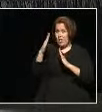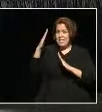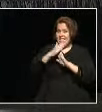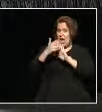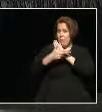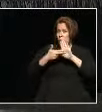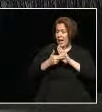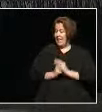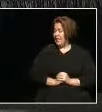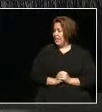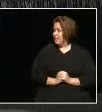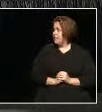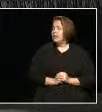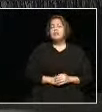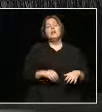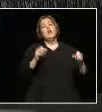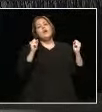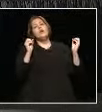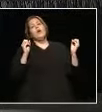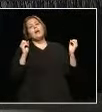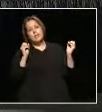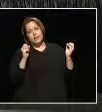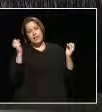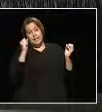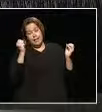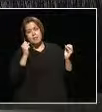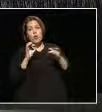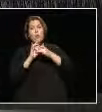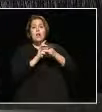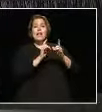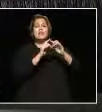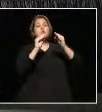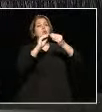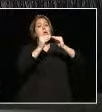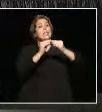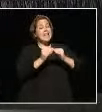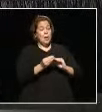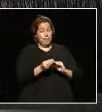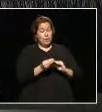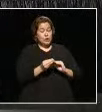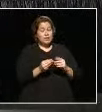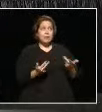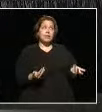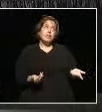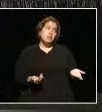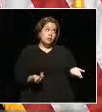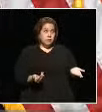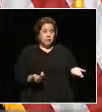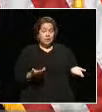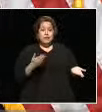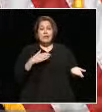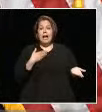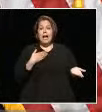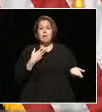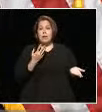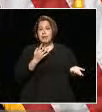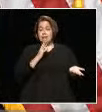ranking? So yes, in terms of the numbers, I'm happy to speak